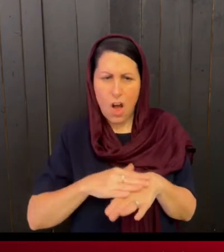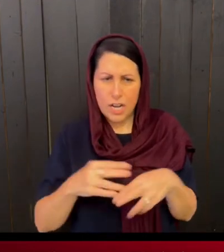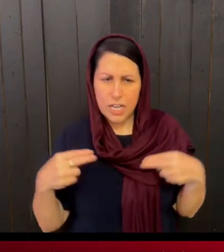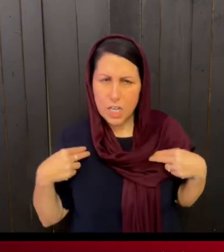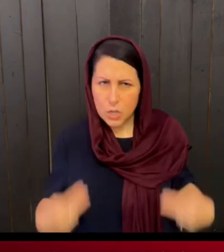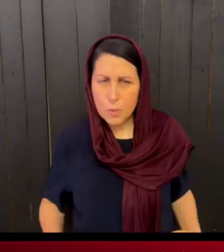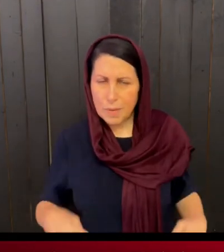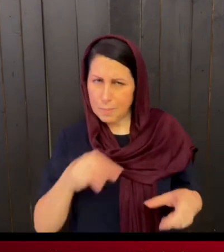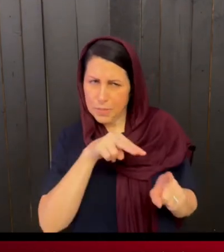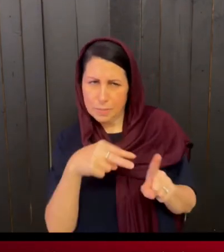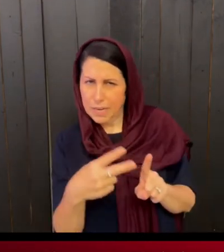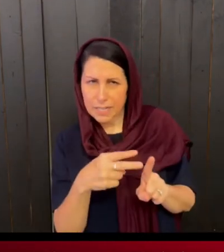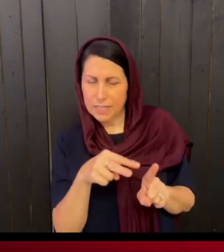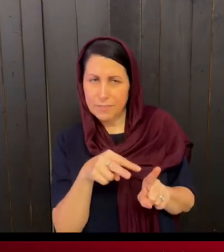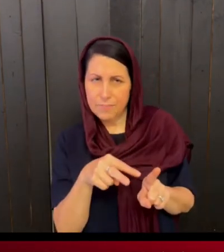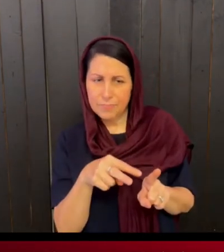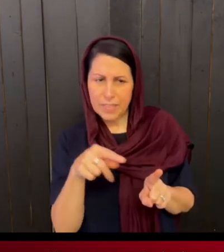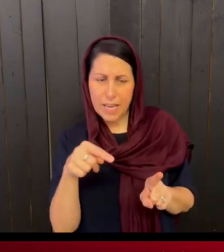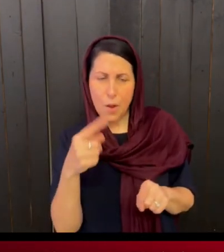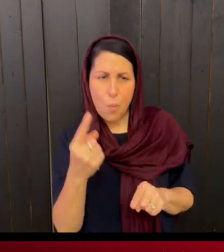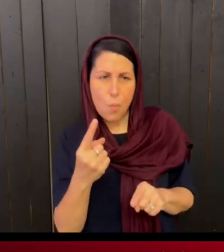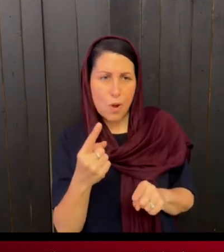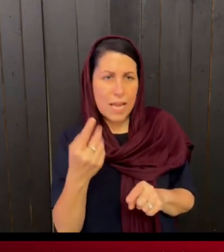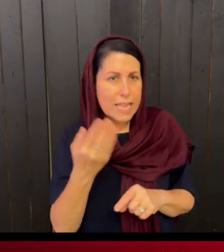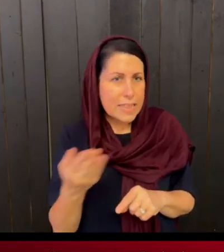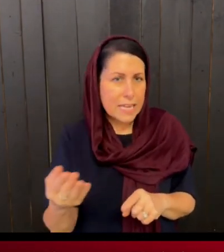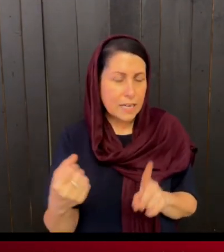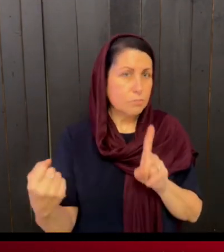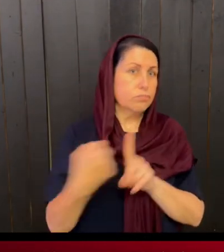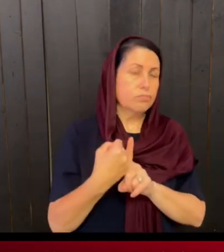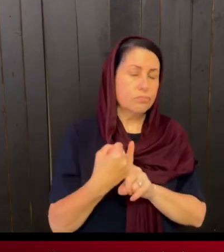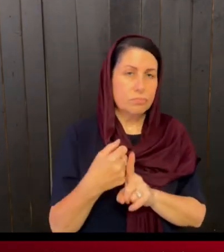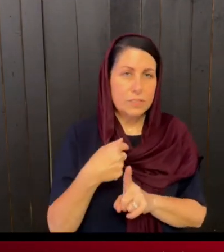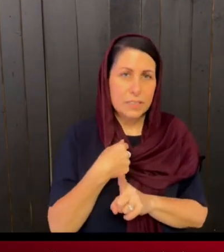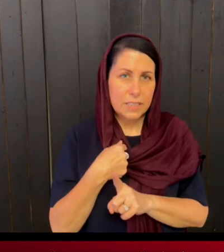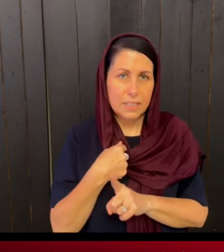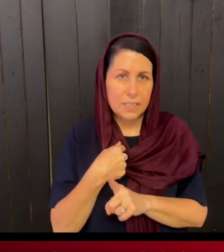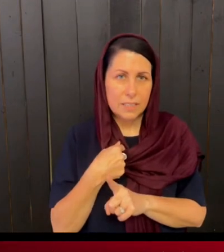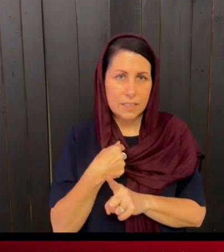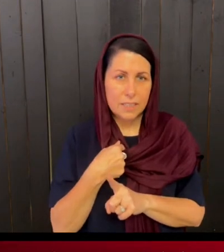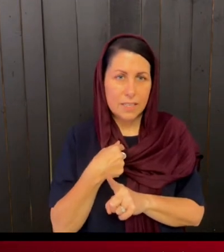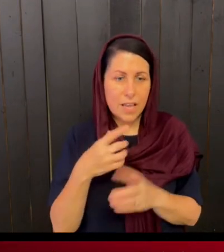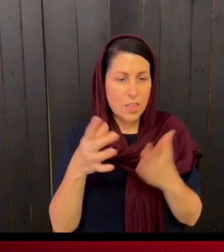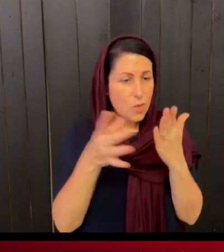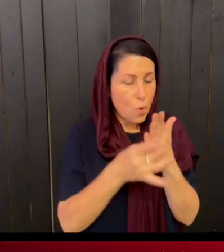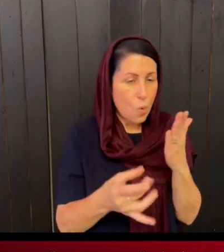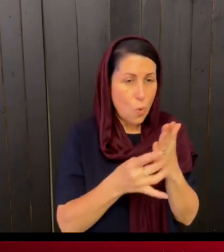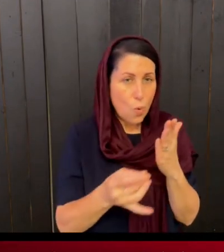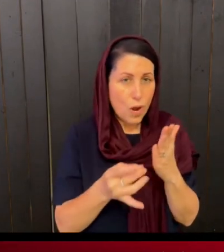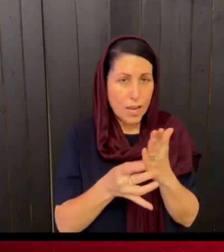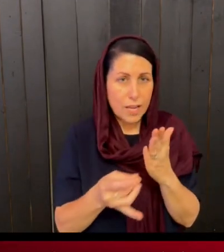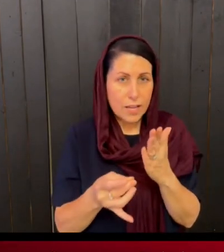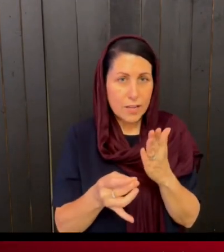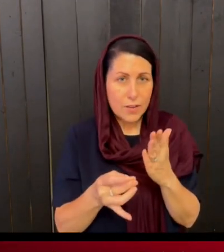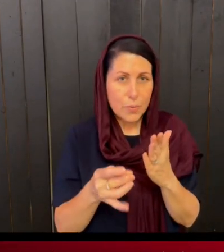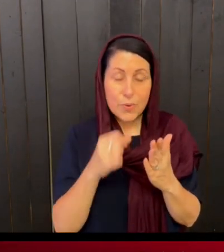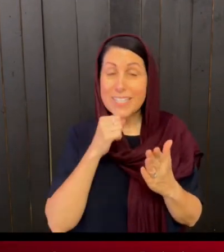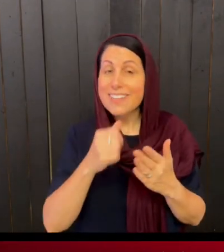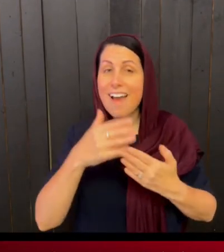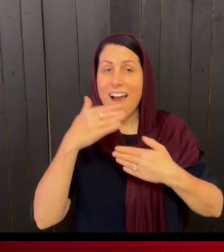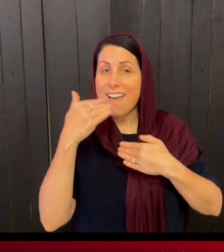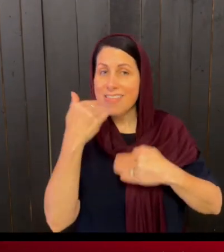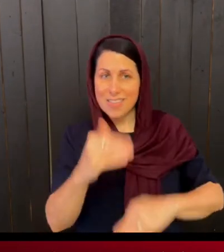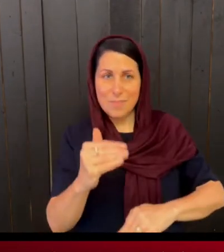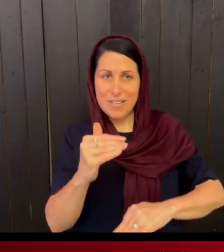that really stood out to me here is that the oil supply was not limited.